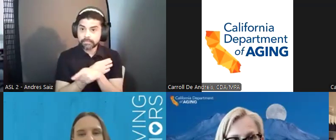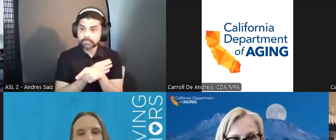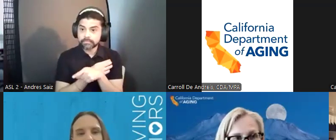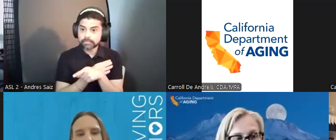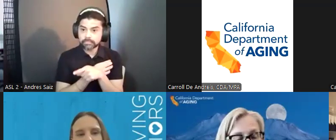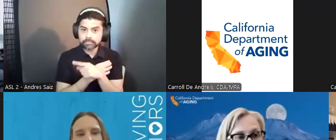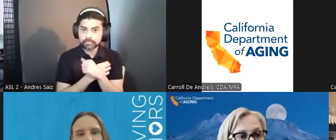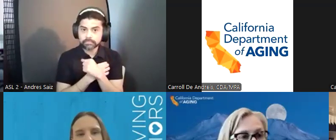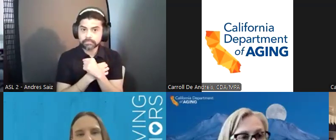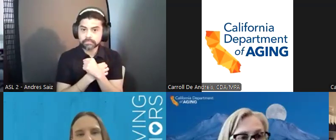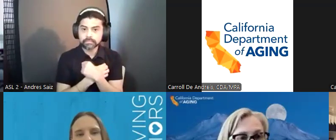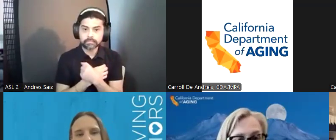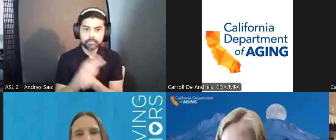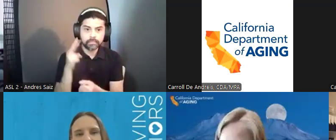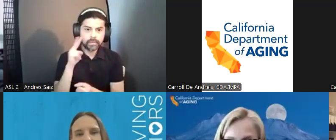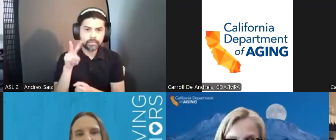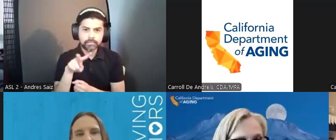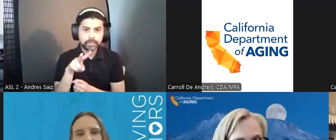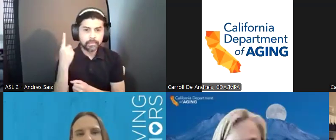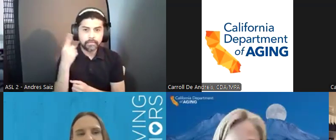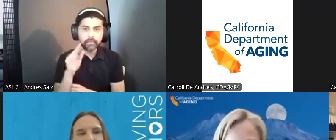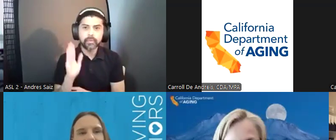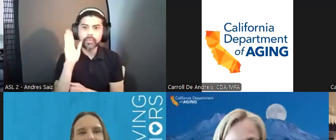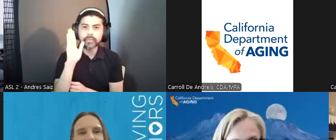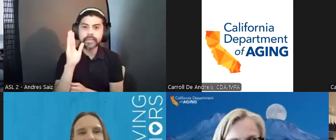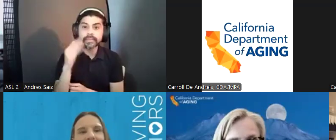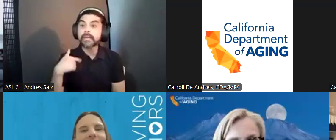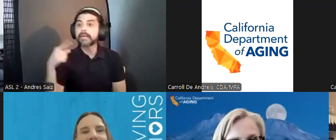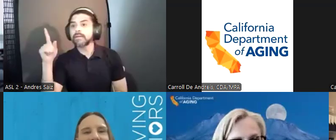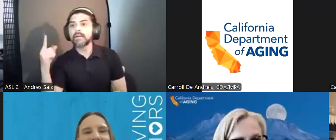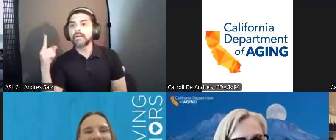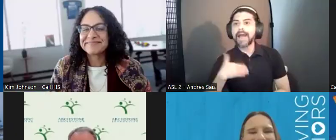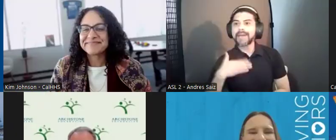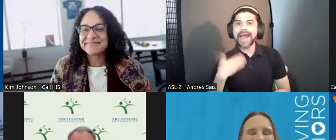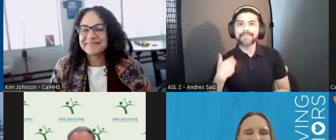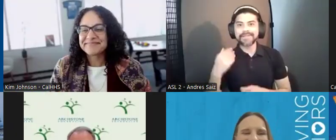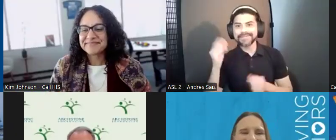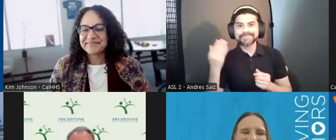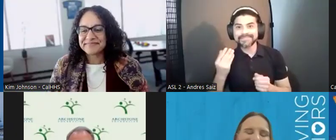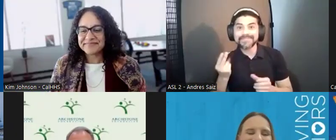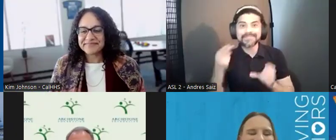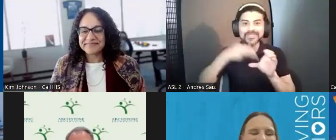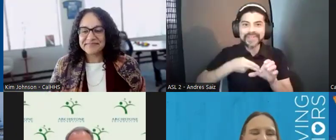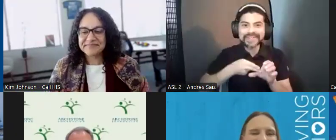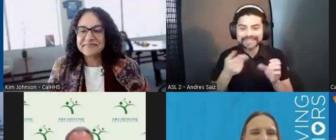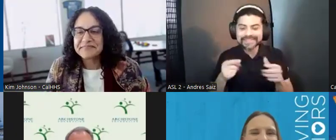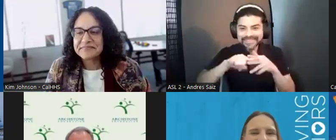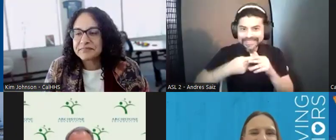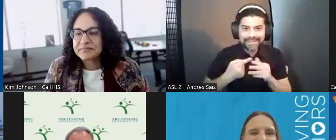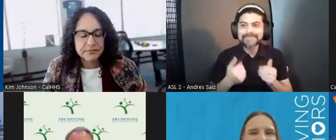I'm looking for any raised hands. I'm happy to break the ice. Wonderful,